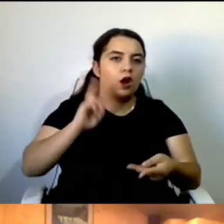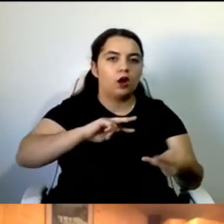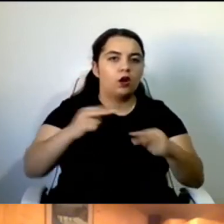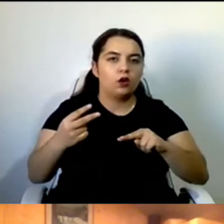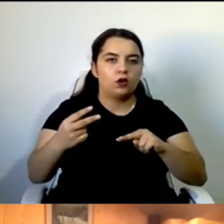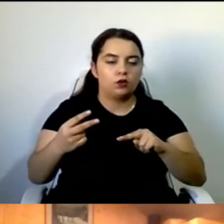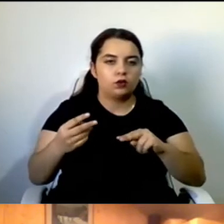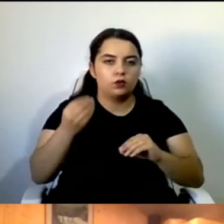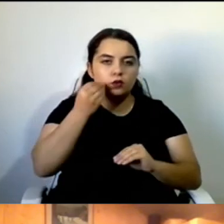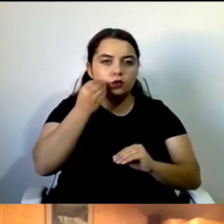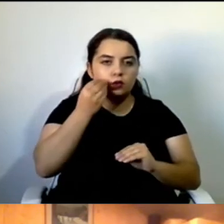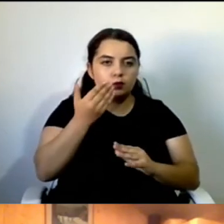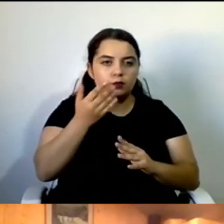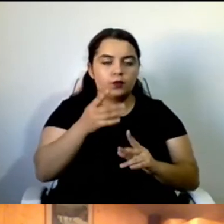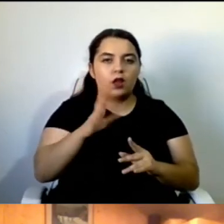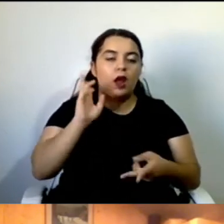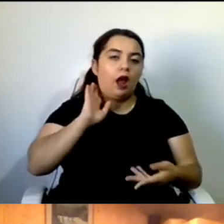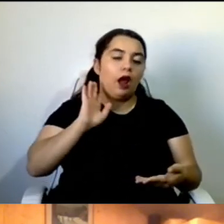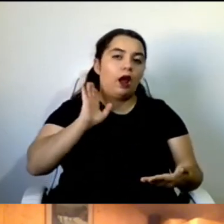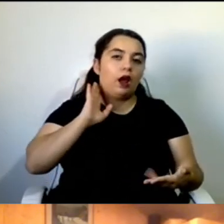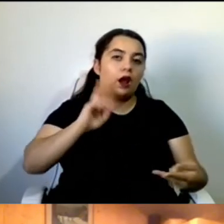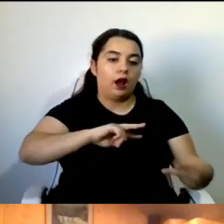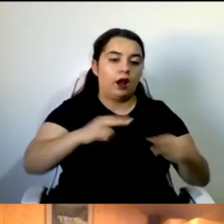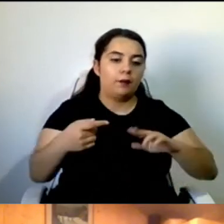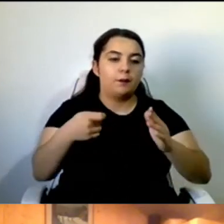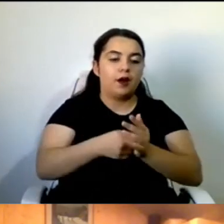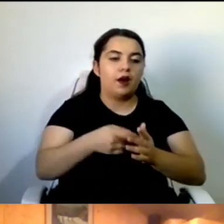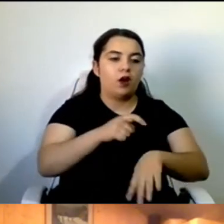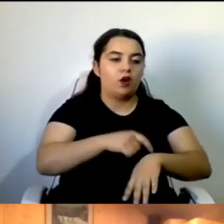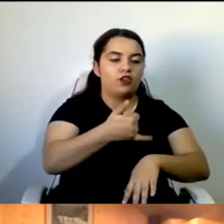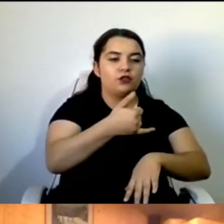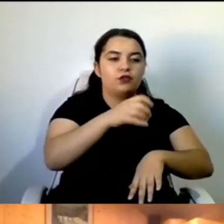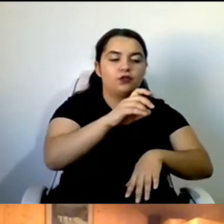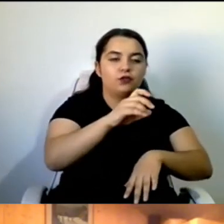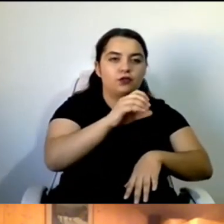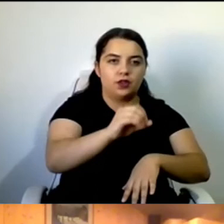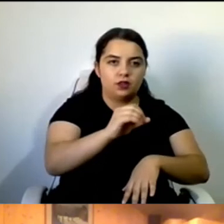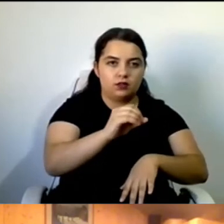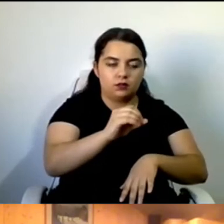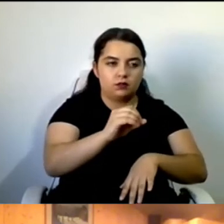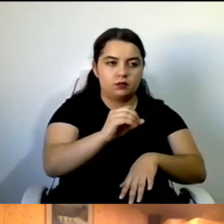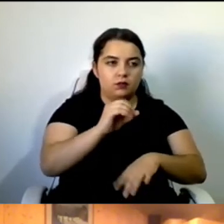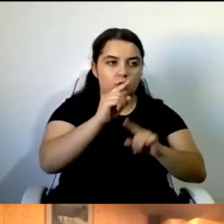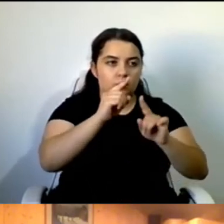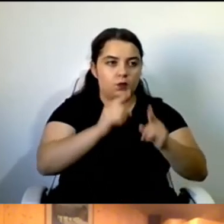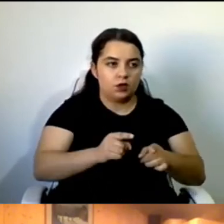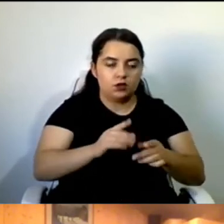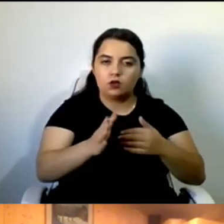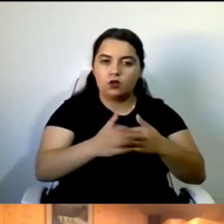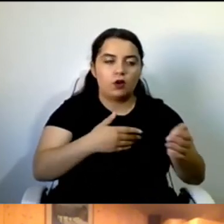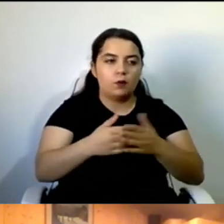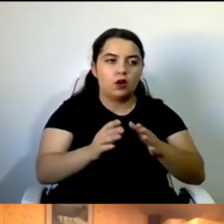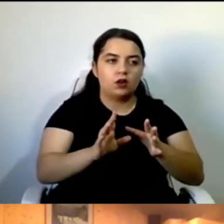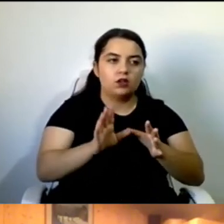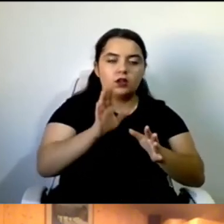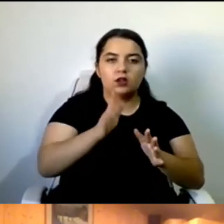receive the personal assistance at the state level or at the municipal level. But if you have your personal assistance through the